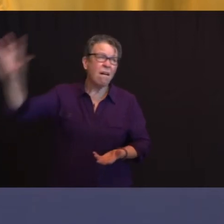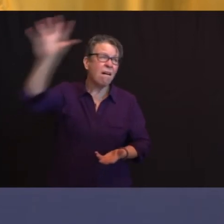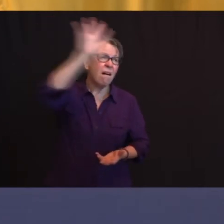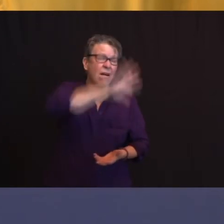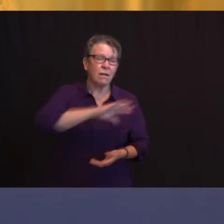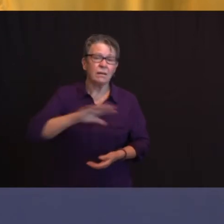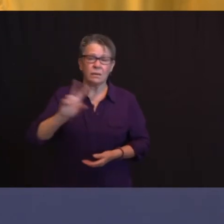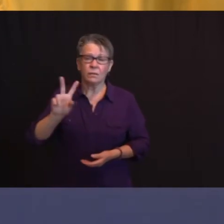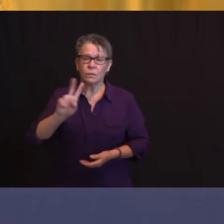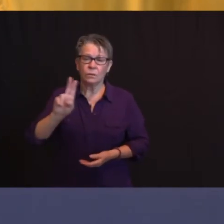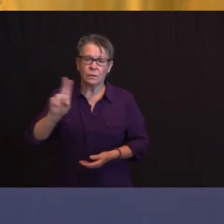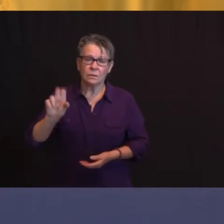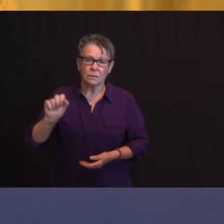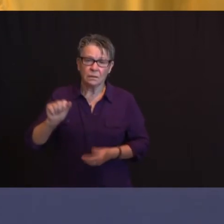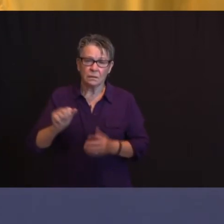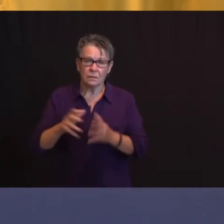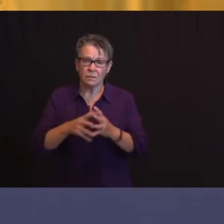Monday,